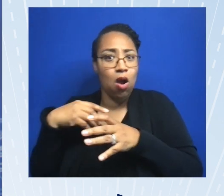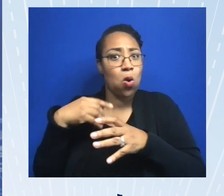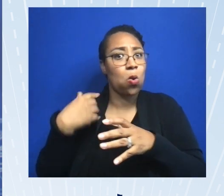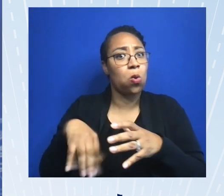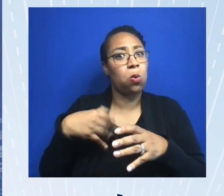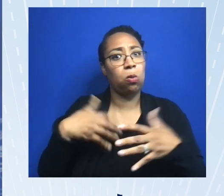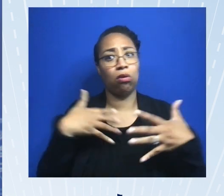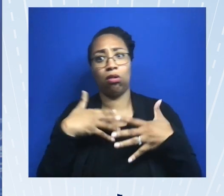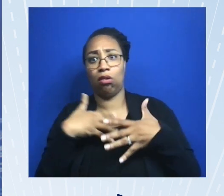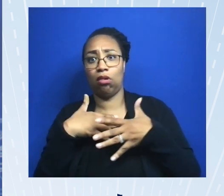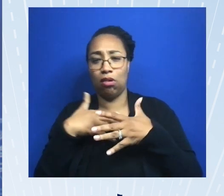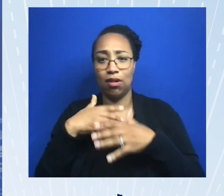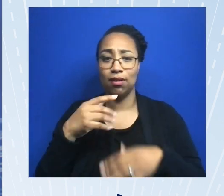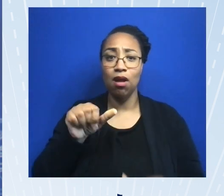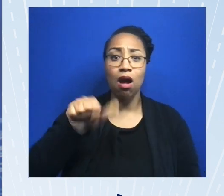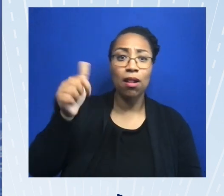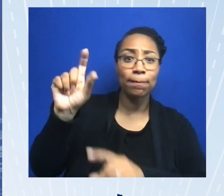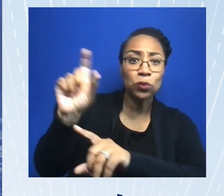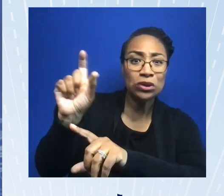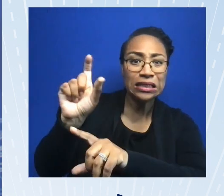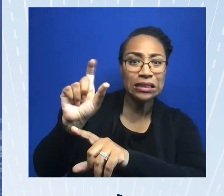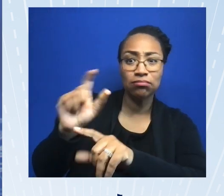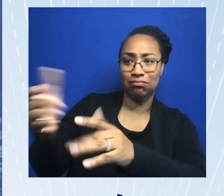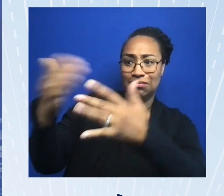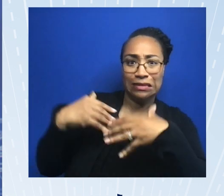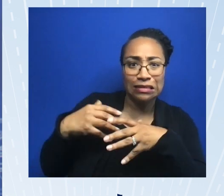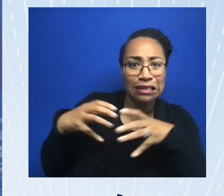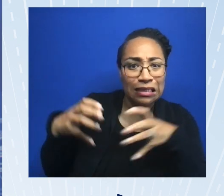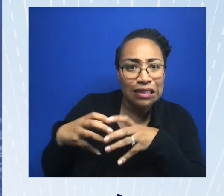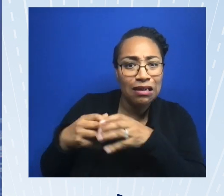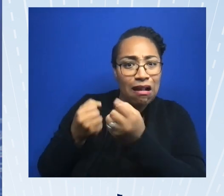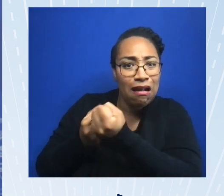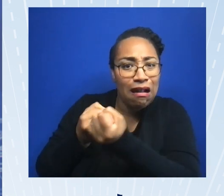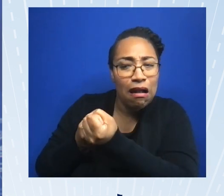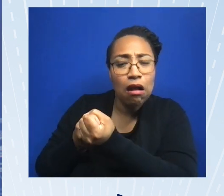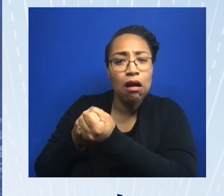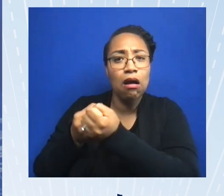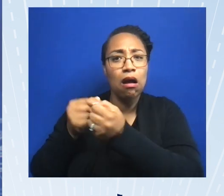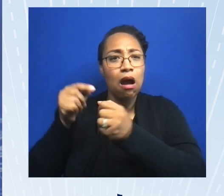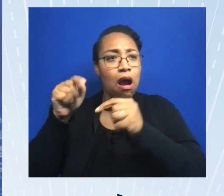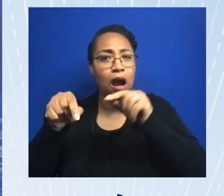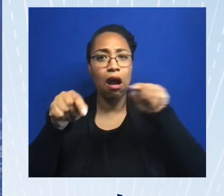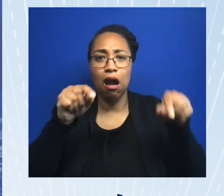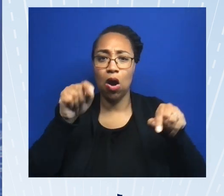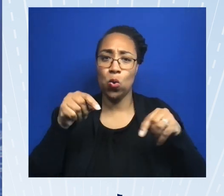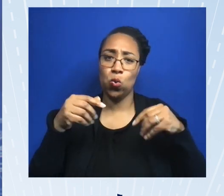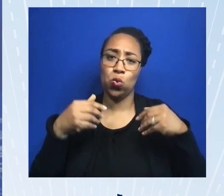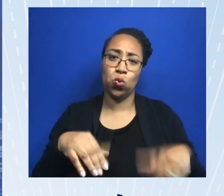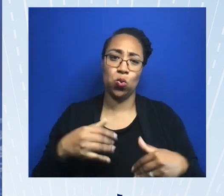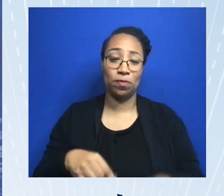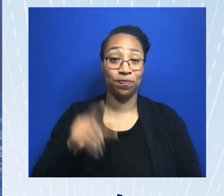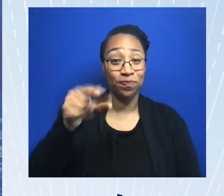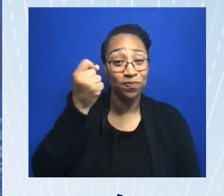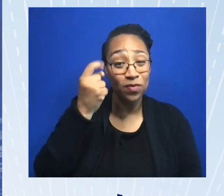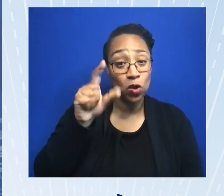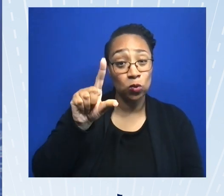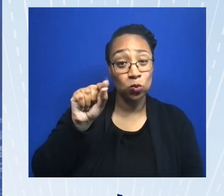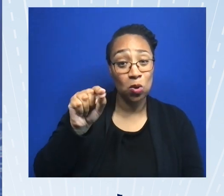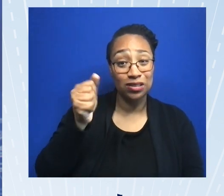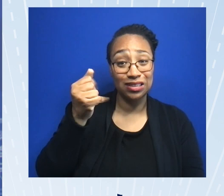Victoria, Texas, was burned to the ground in a hate crime in 2017, the town's sole